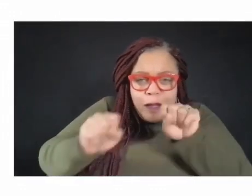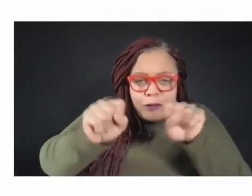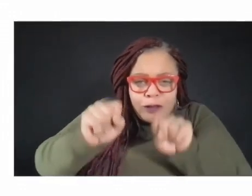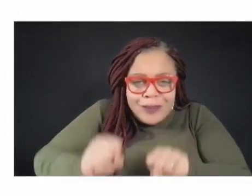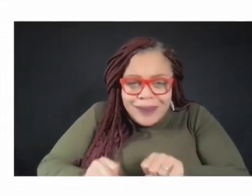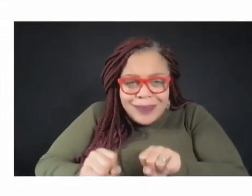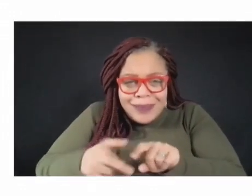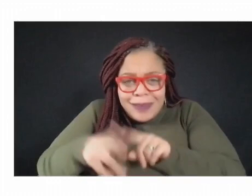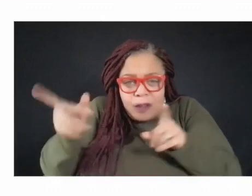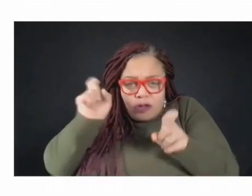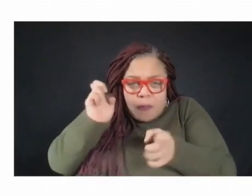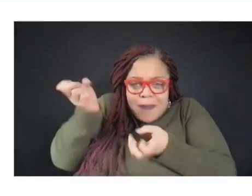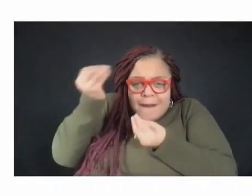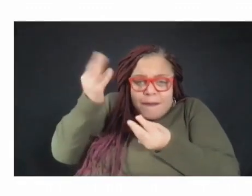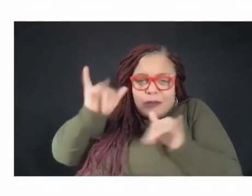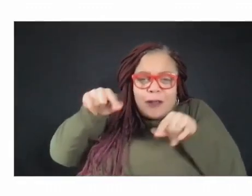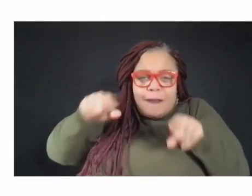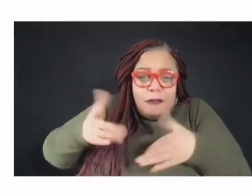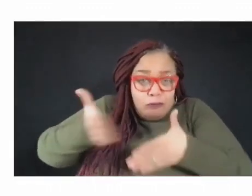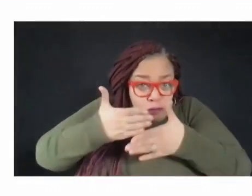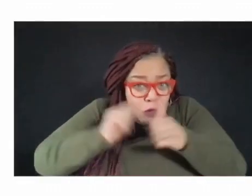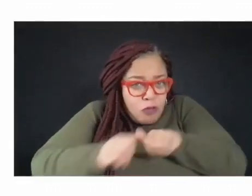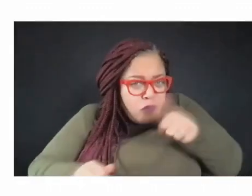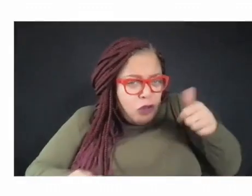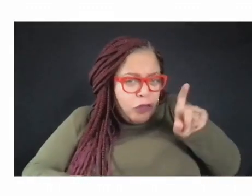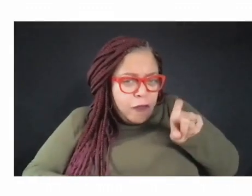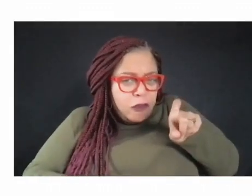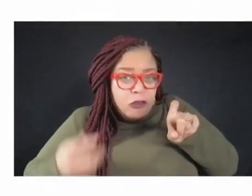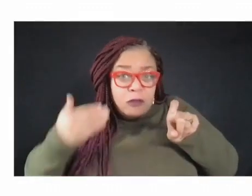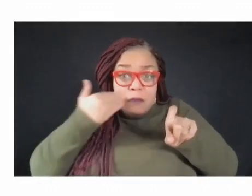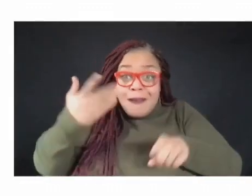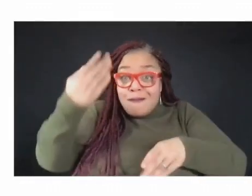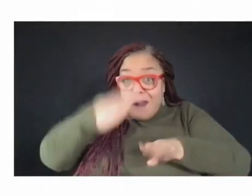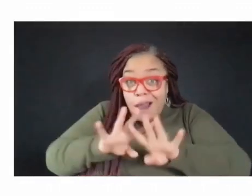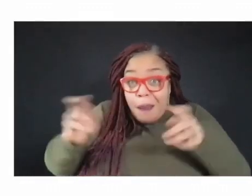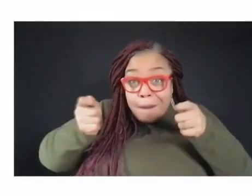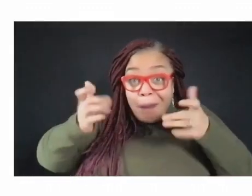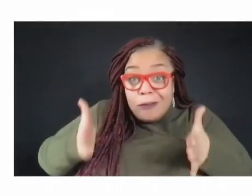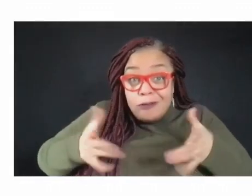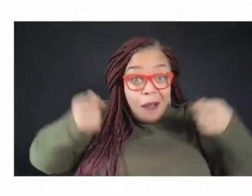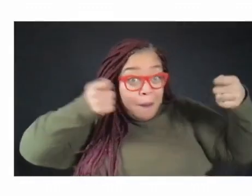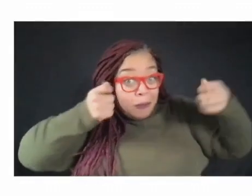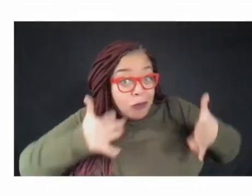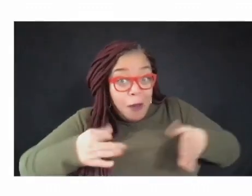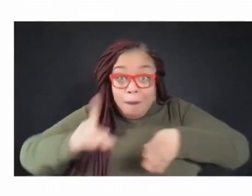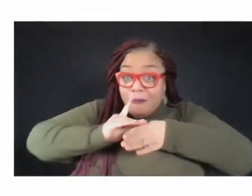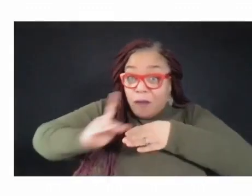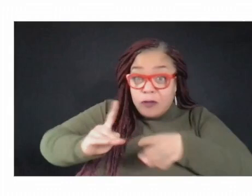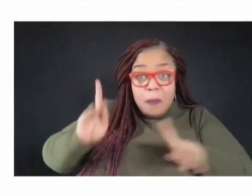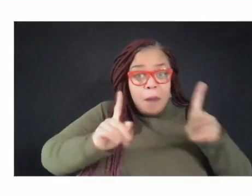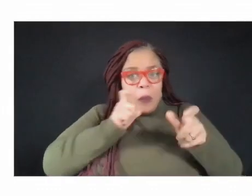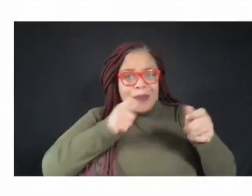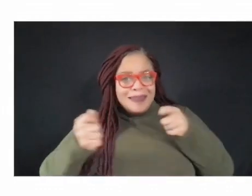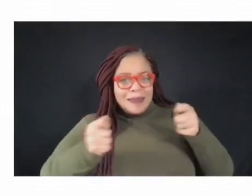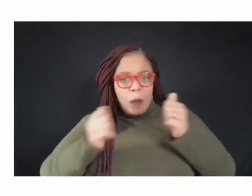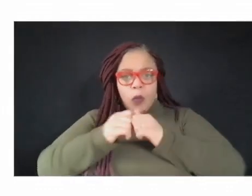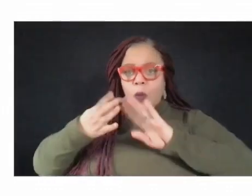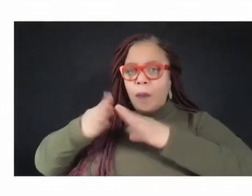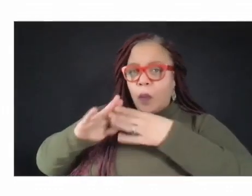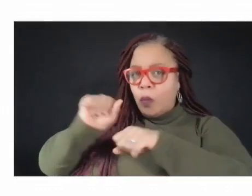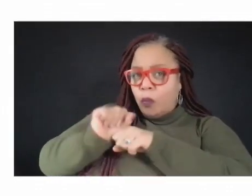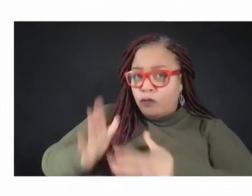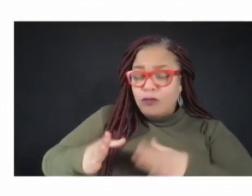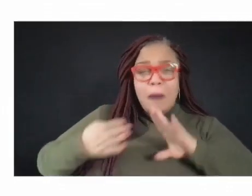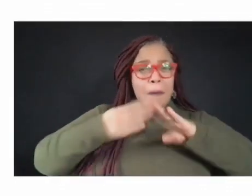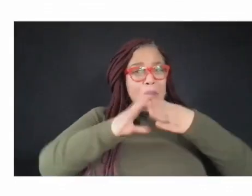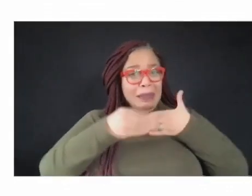frontline managers, administrators, professionals who are dealing with it. Community workers, community leaders should be involved in sharing these strategies, because